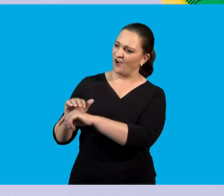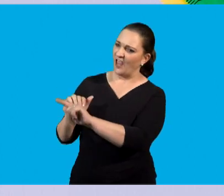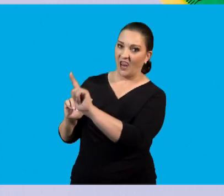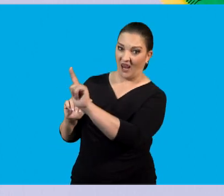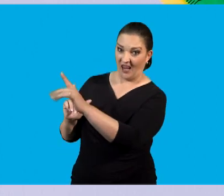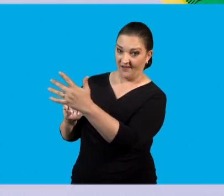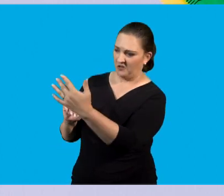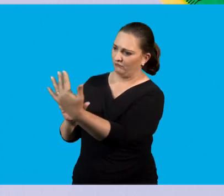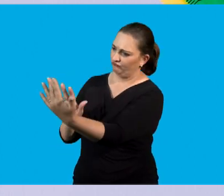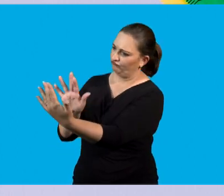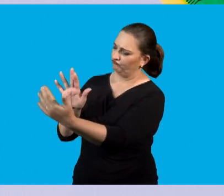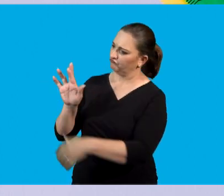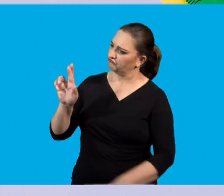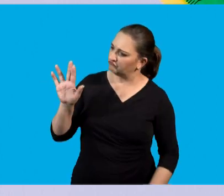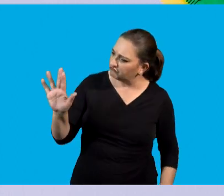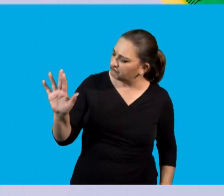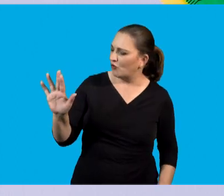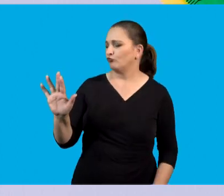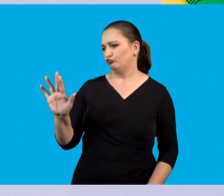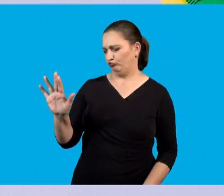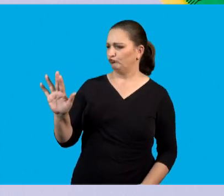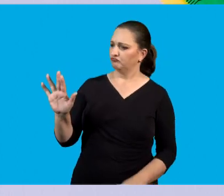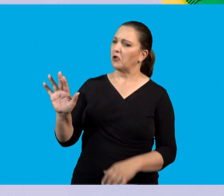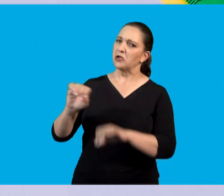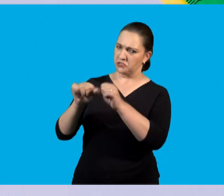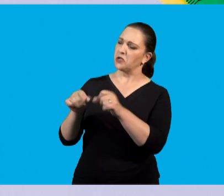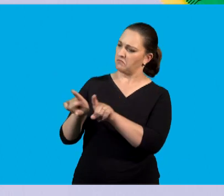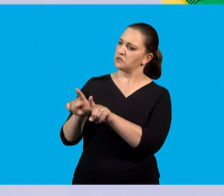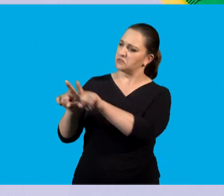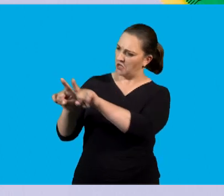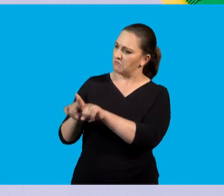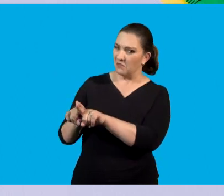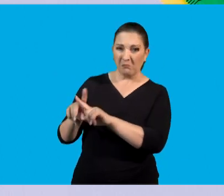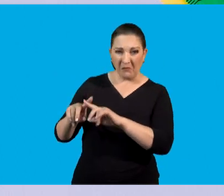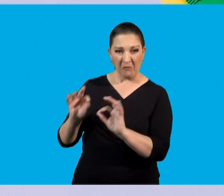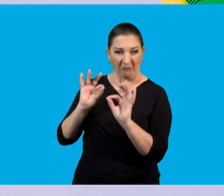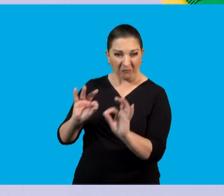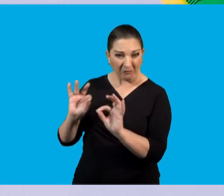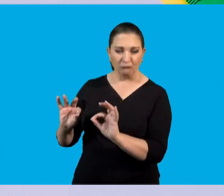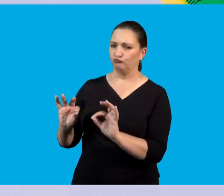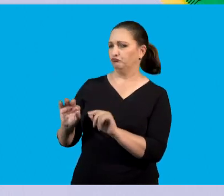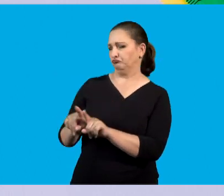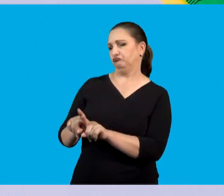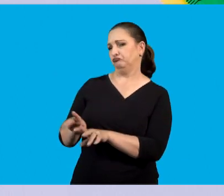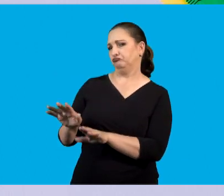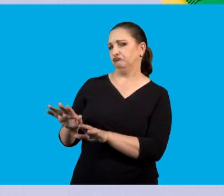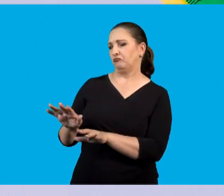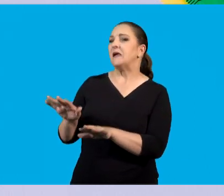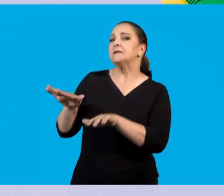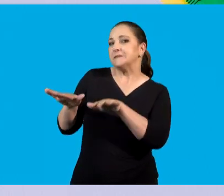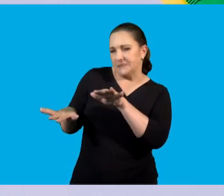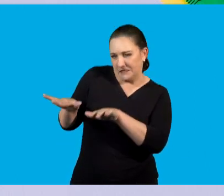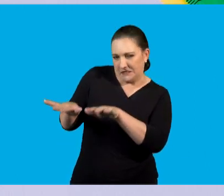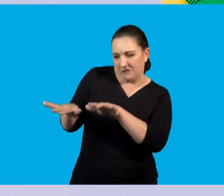you can see that they look alike, meaning have the same shape, but are not exactly the same.